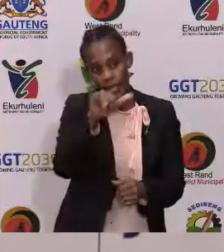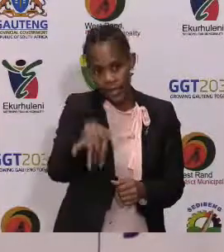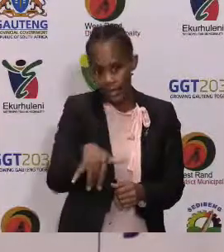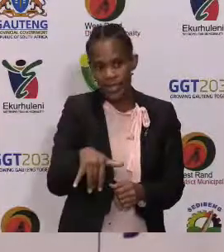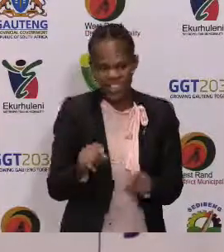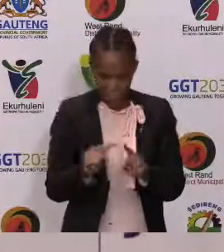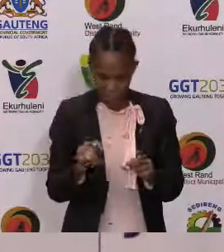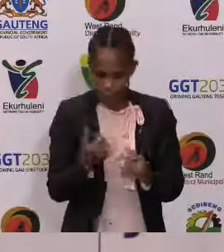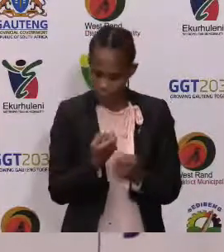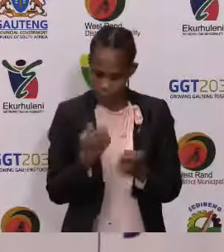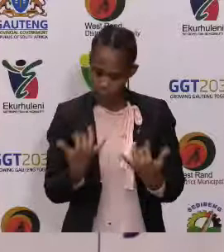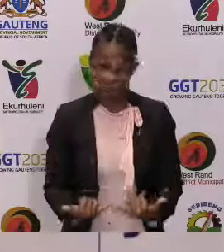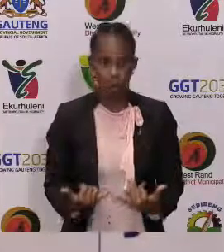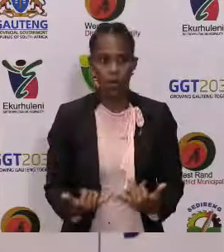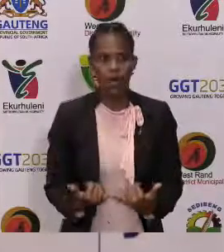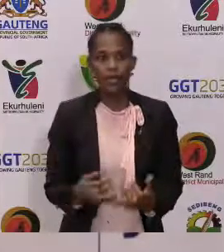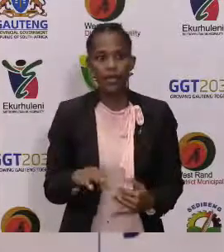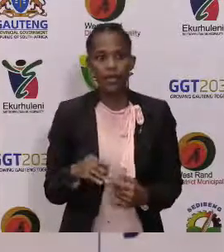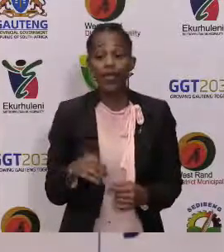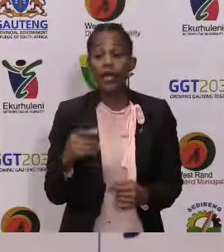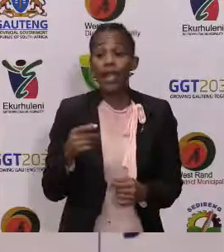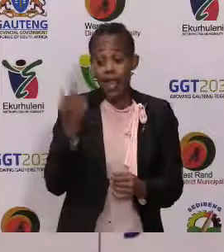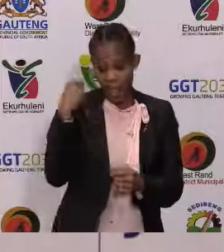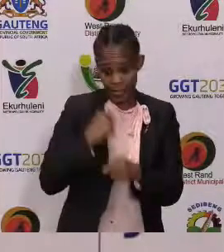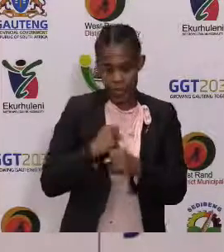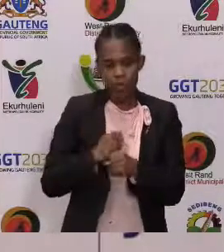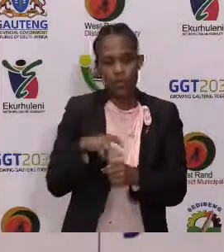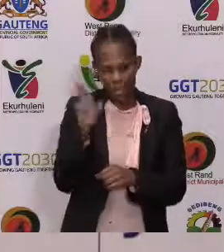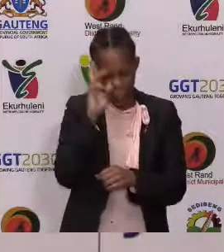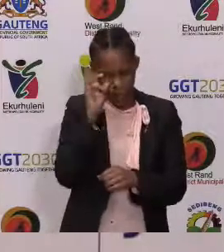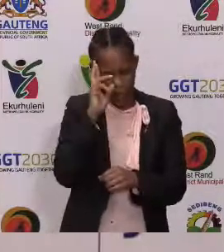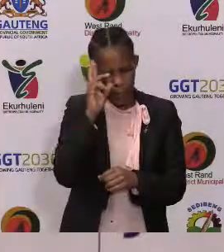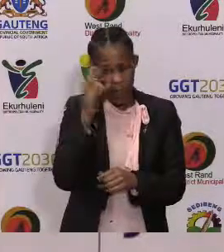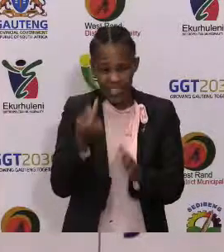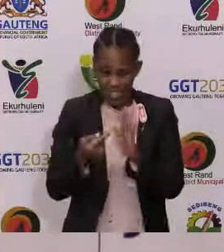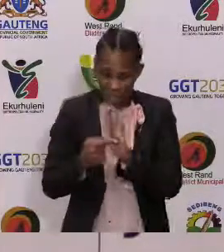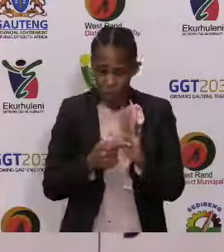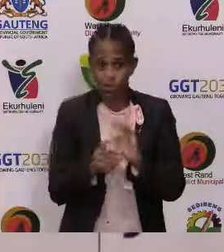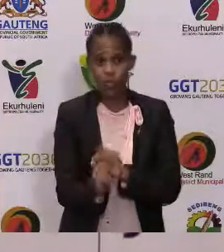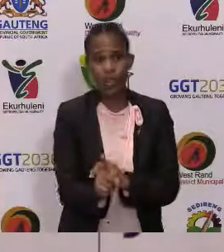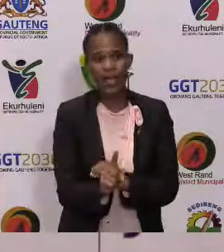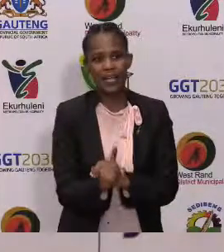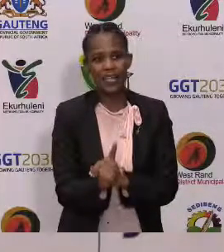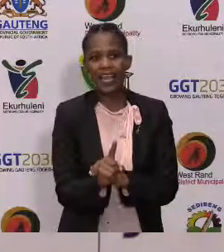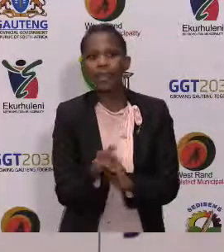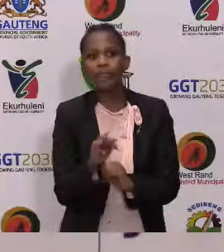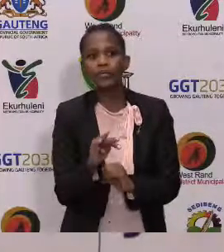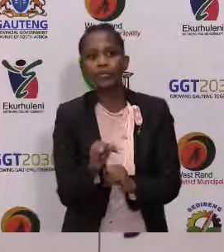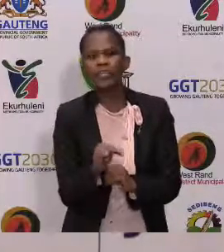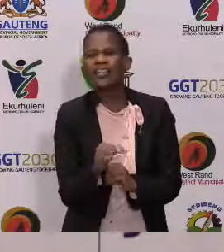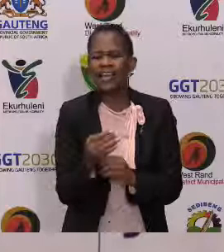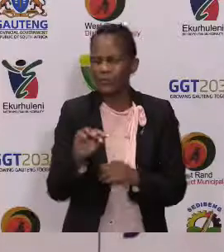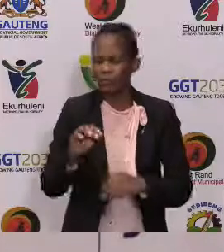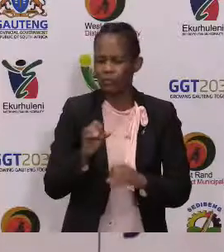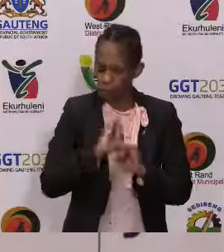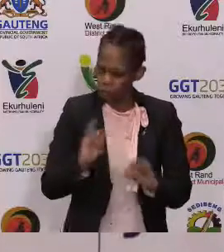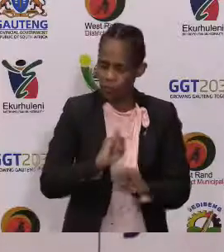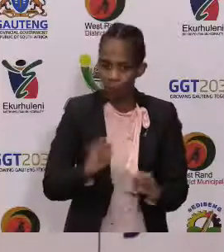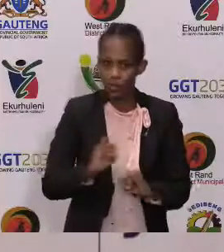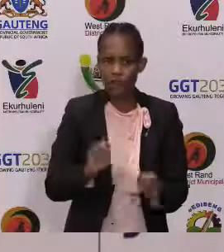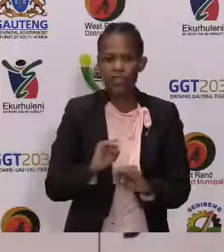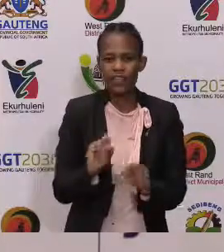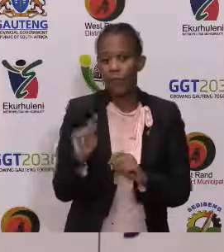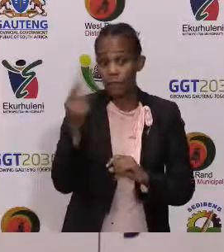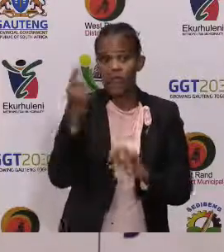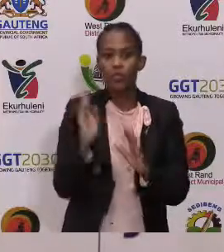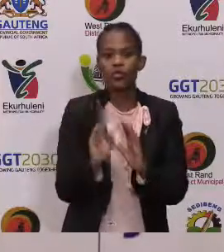May last year, you would know, that's when we were, the indications of resurgence that led to the first wave